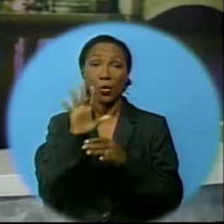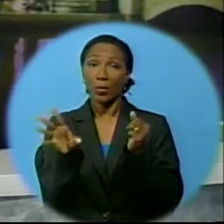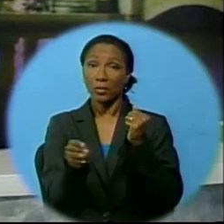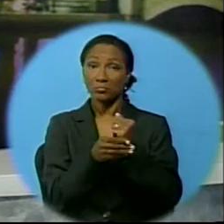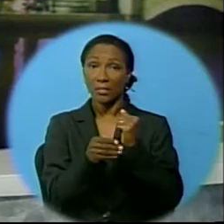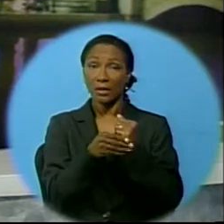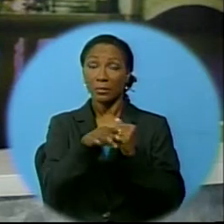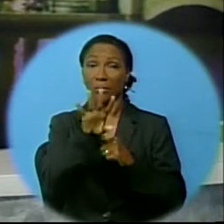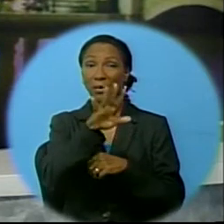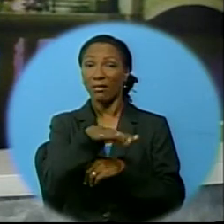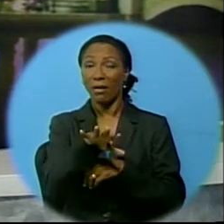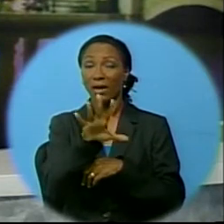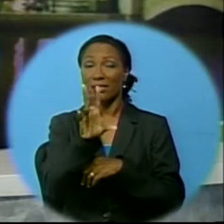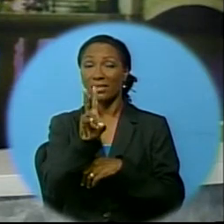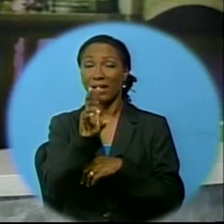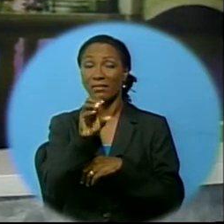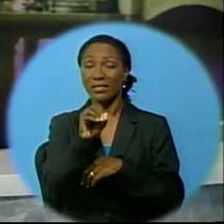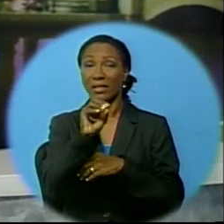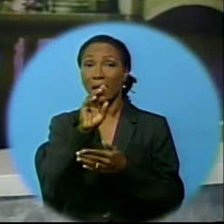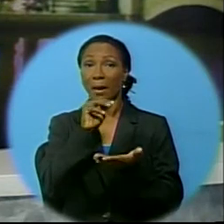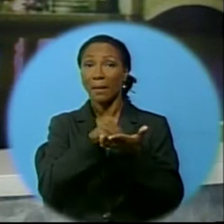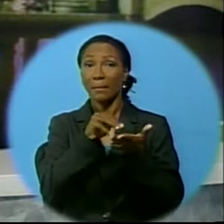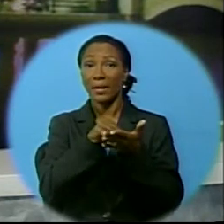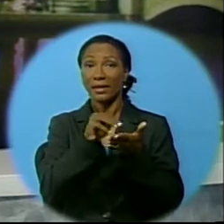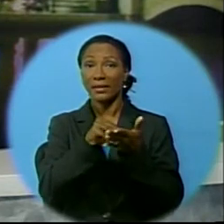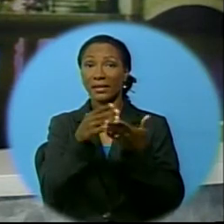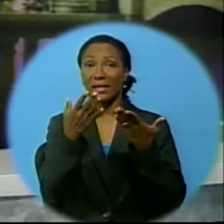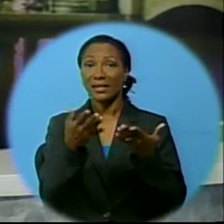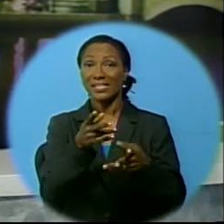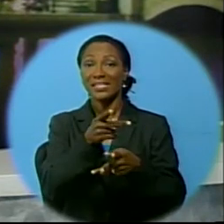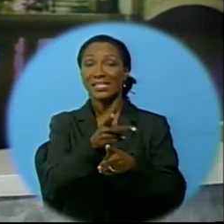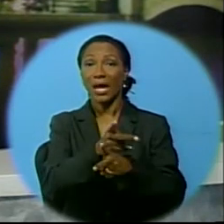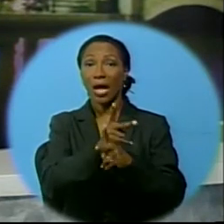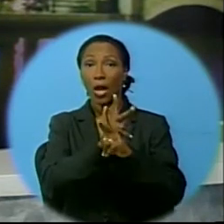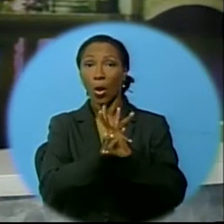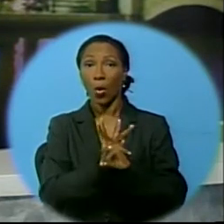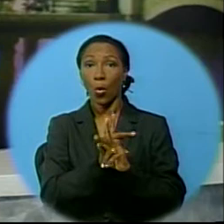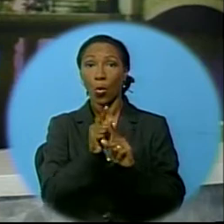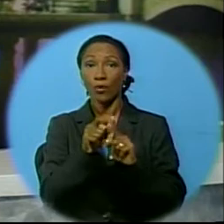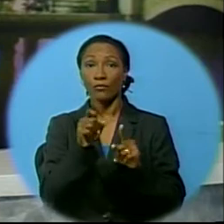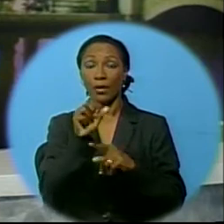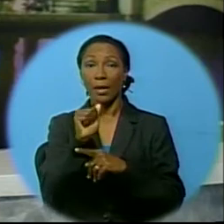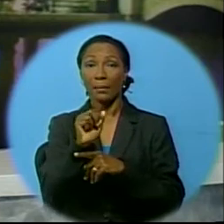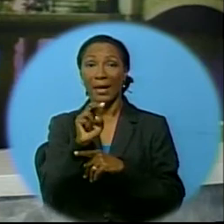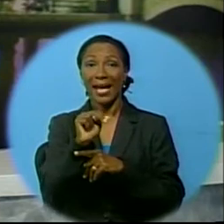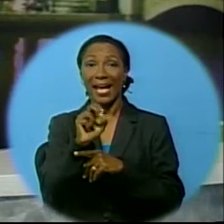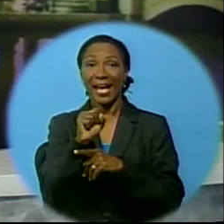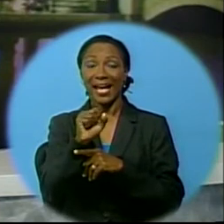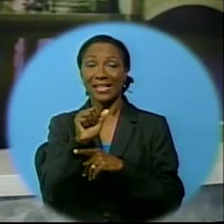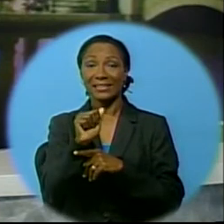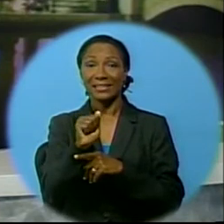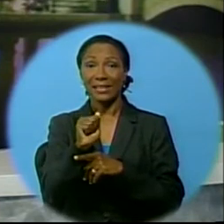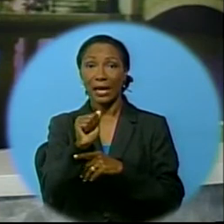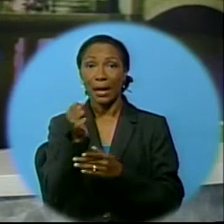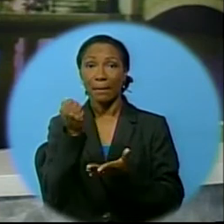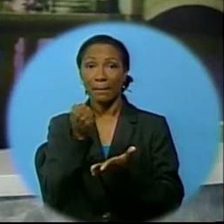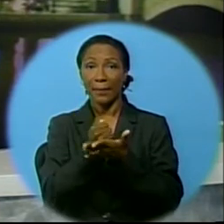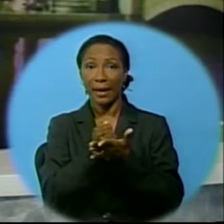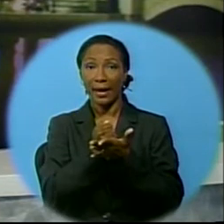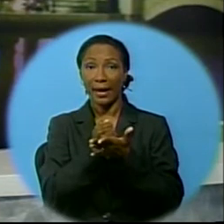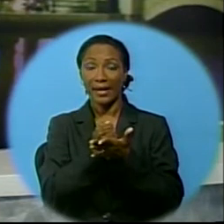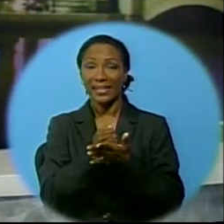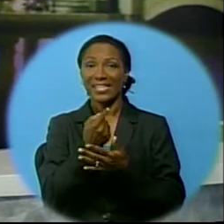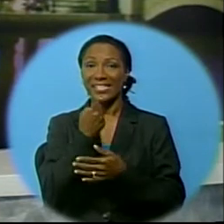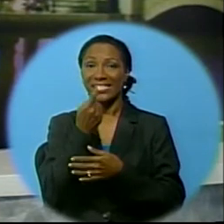been secured through a loan from ANSA Merchant Bank. Dr. Estwick made the comments at a DLP meeting of its St. Michael